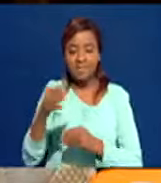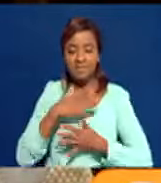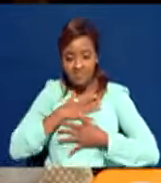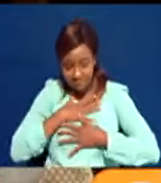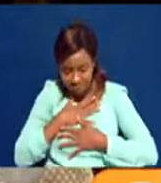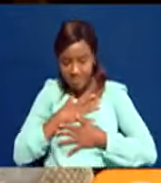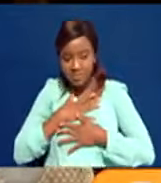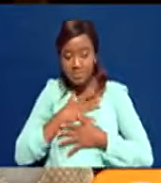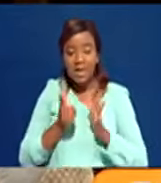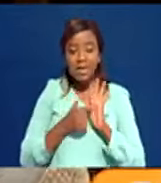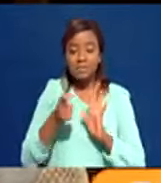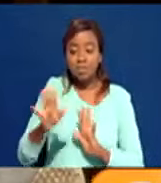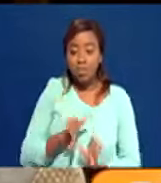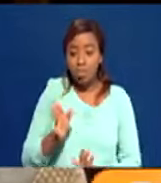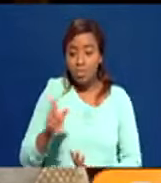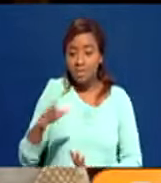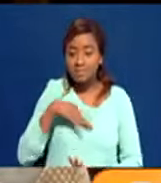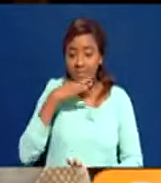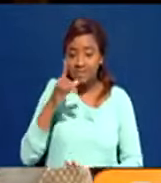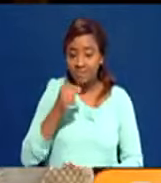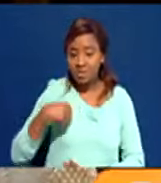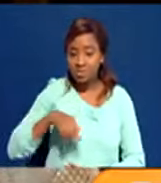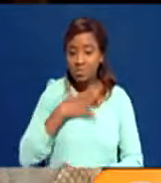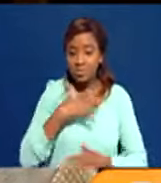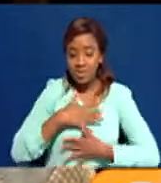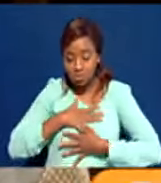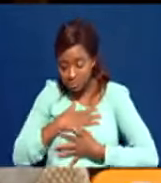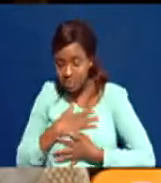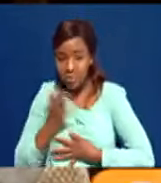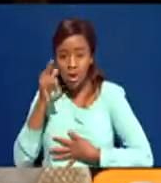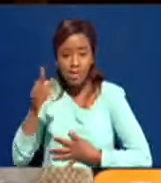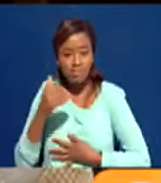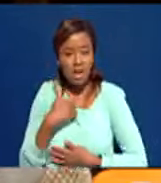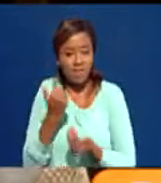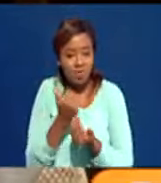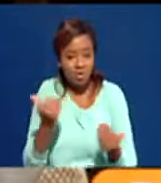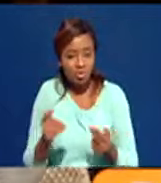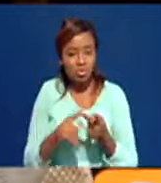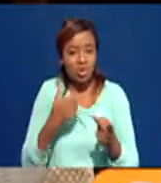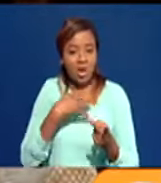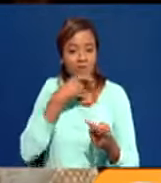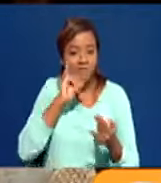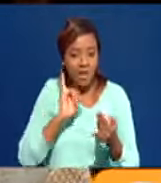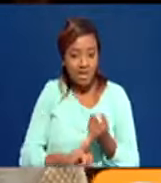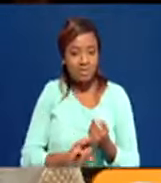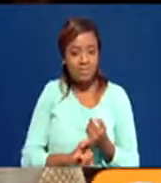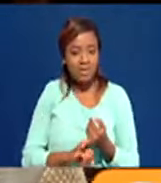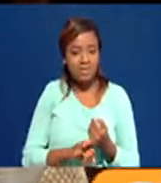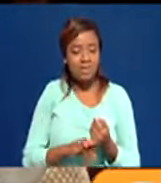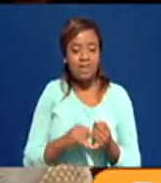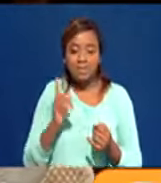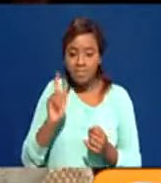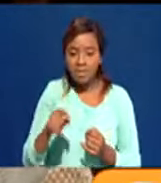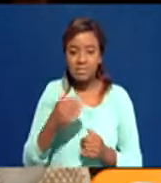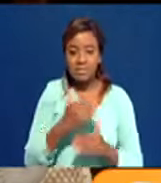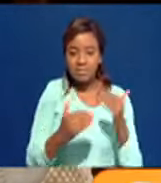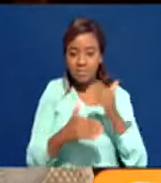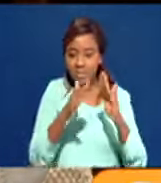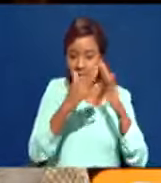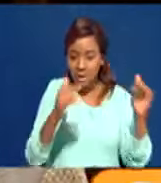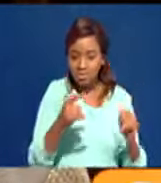Huyu mama tunataka kumpatia heshima kama mama alikuwa na watoto, alikuwa na mzee, achengewe nyumba,